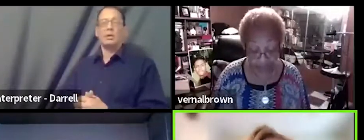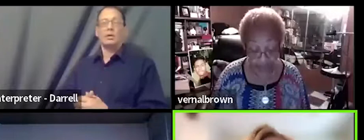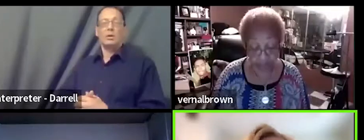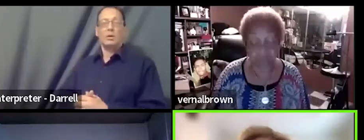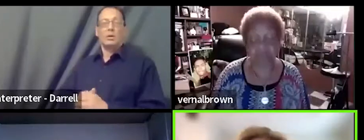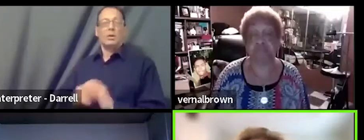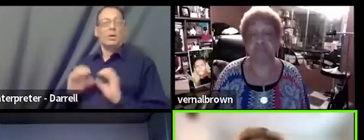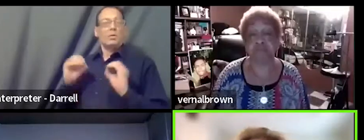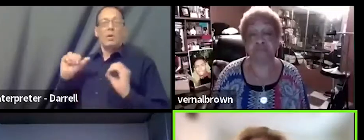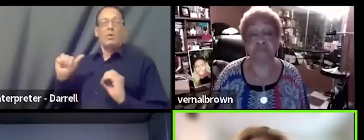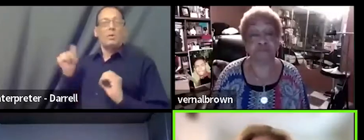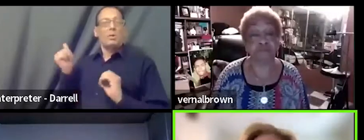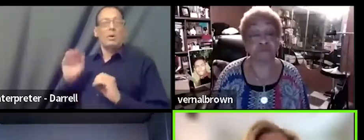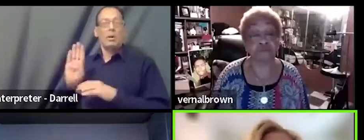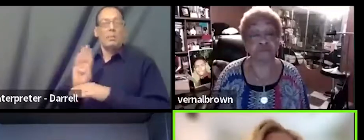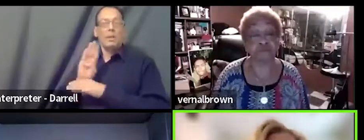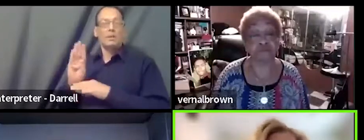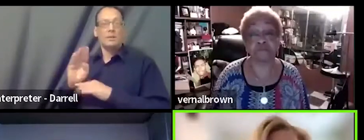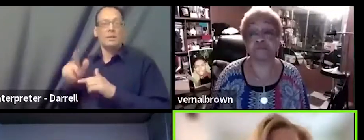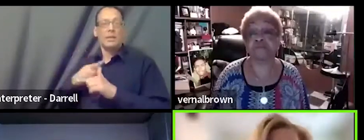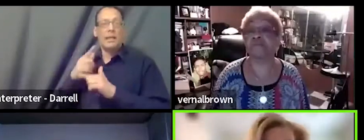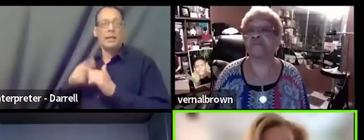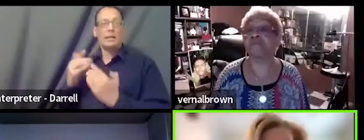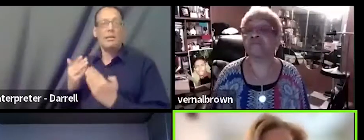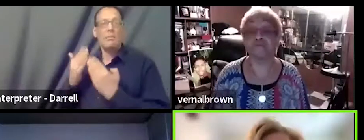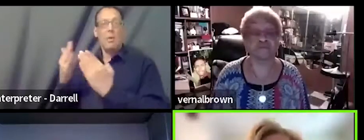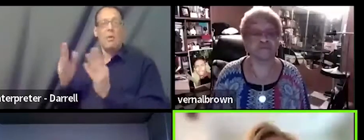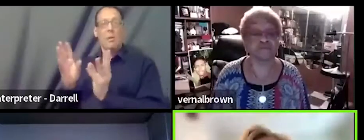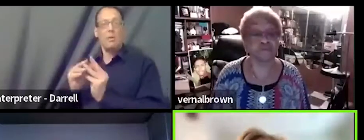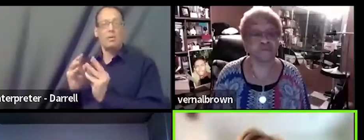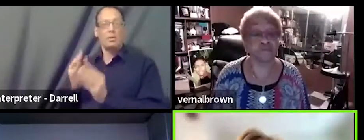no further business, I'll entertain a motion to adjourn.